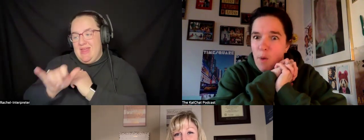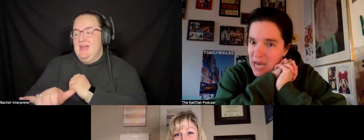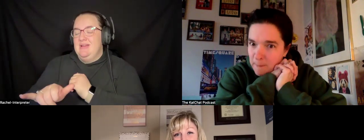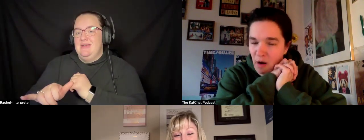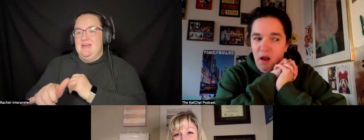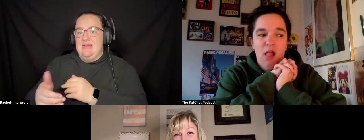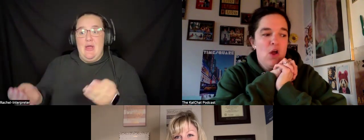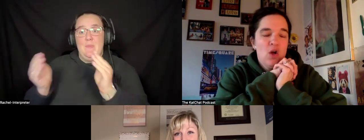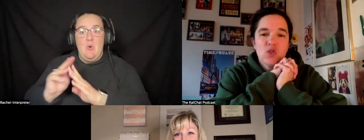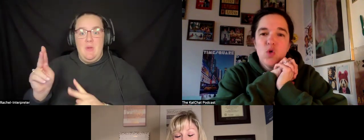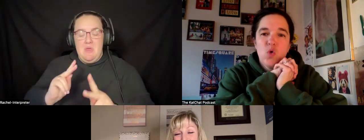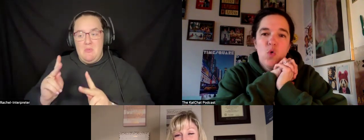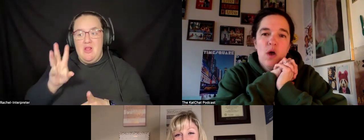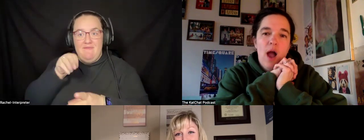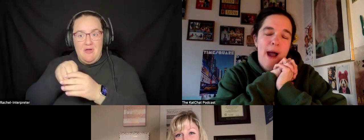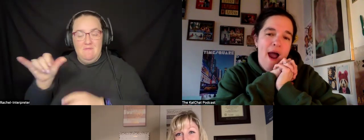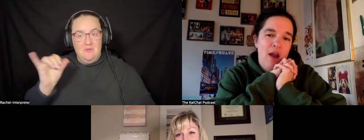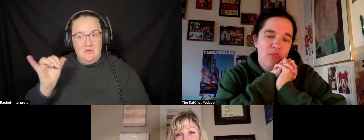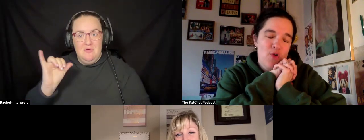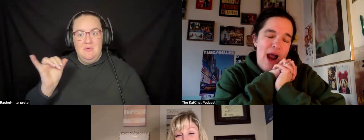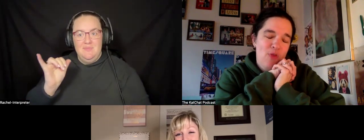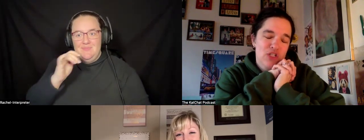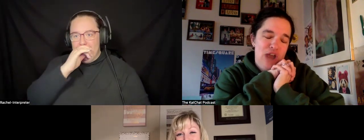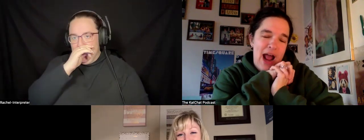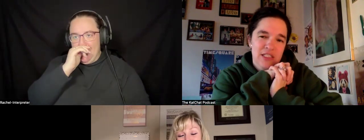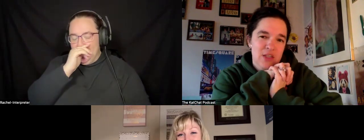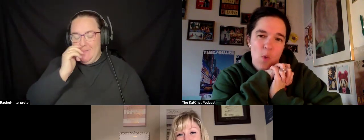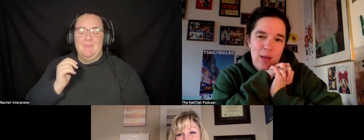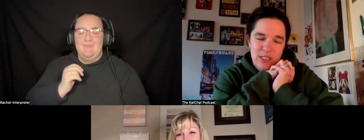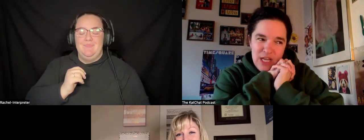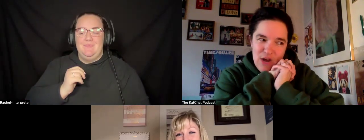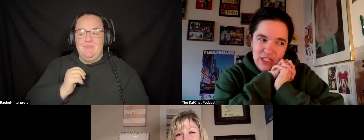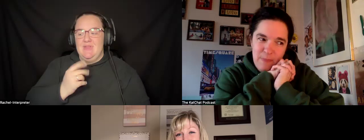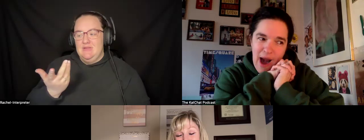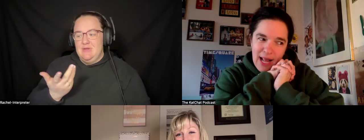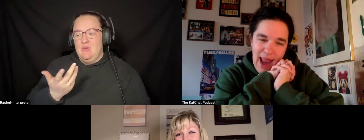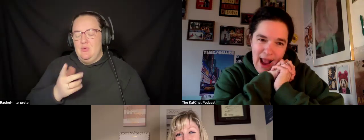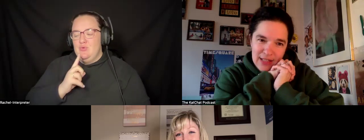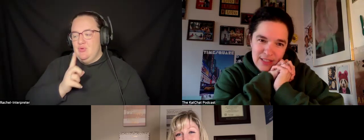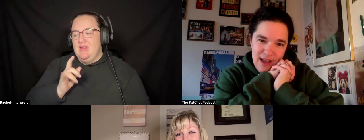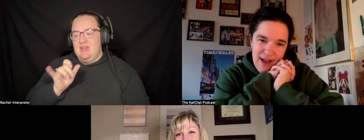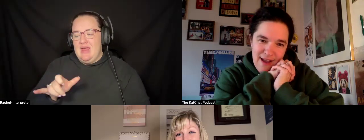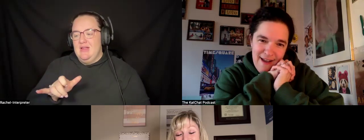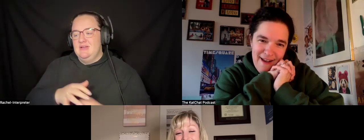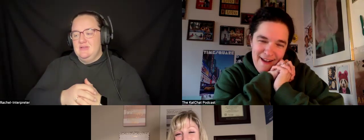getting more people to come on the Crown, the chat, the web series